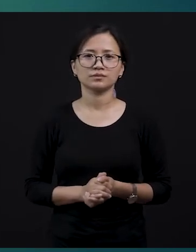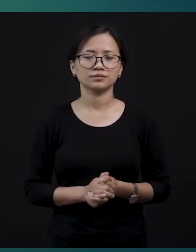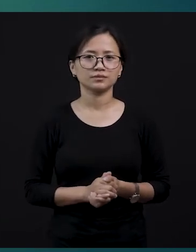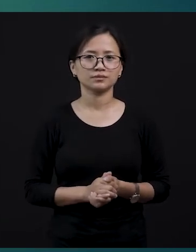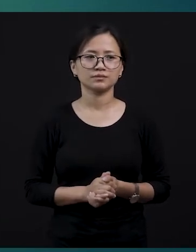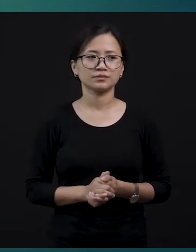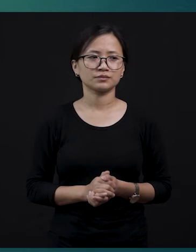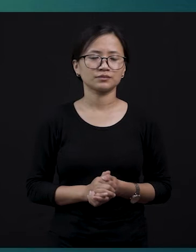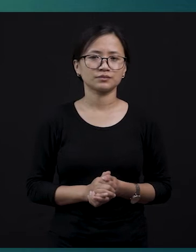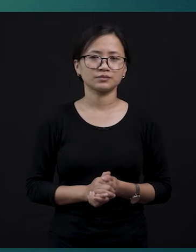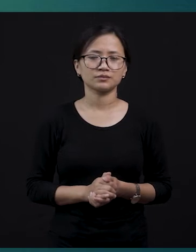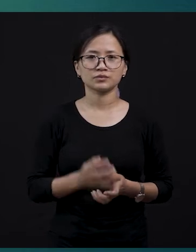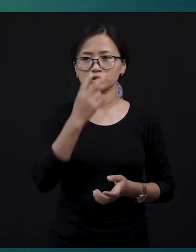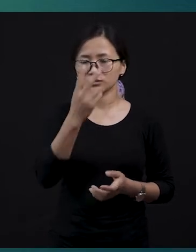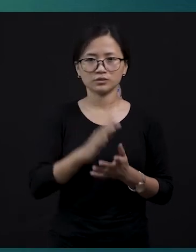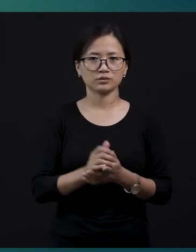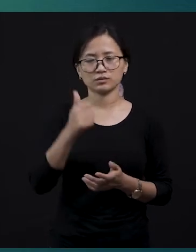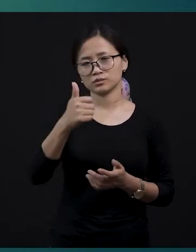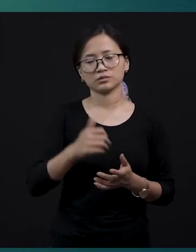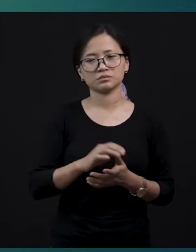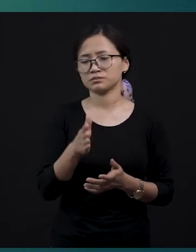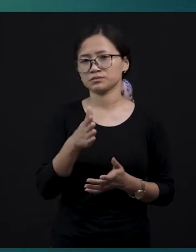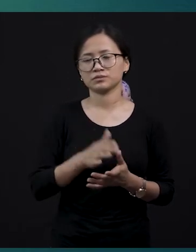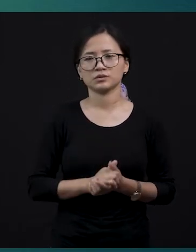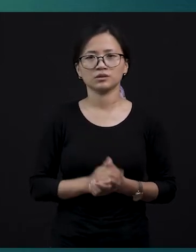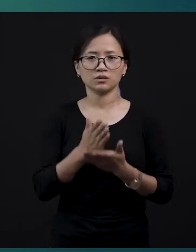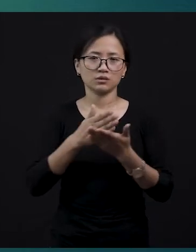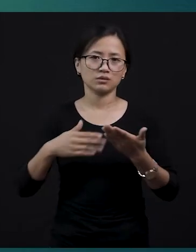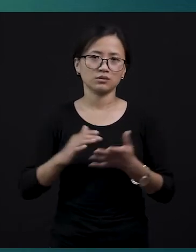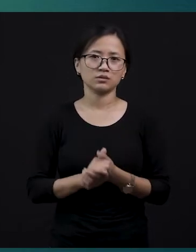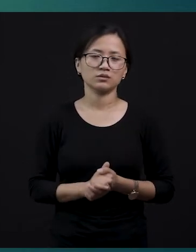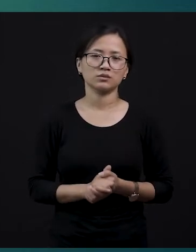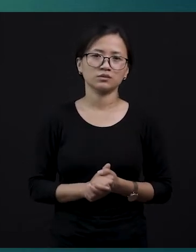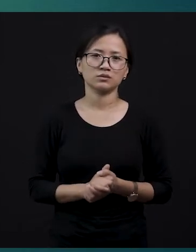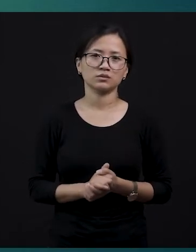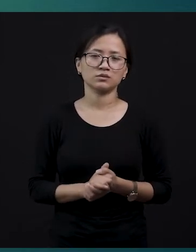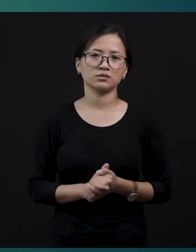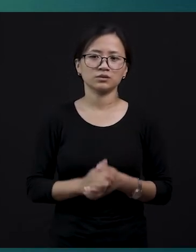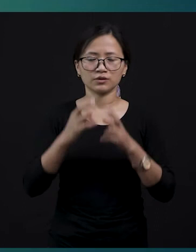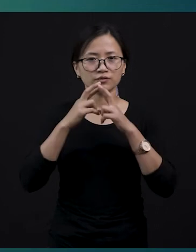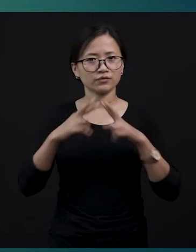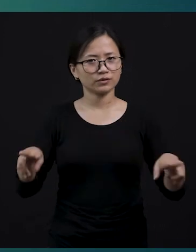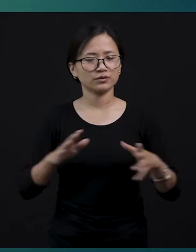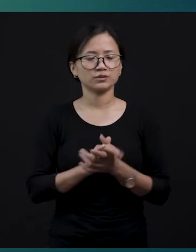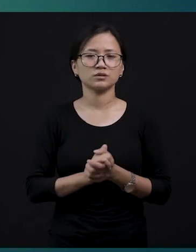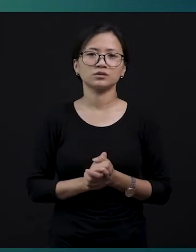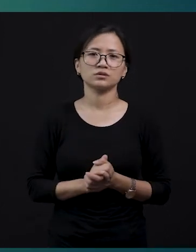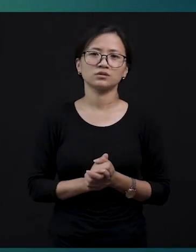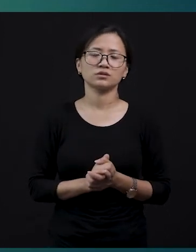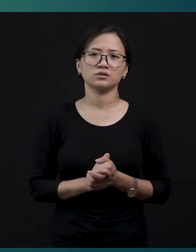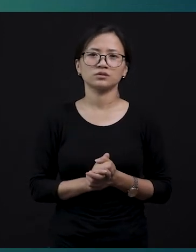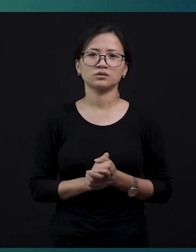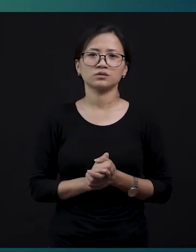snake is good to look at, but this particular snake, that is the rattlesnake, is very evil looking, not good to